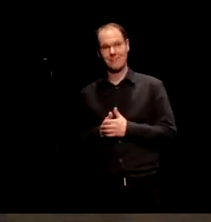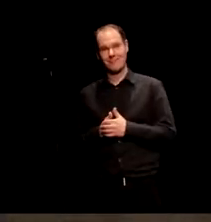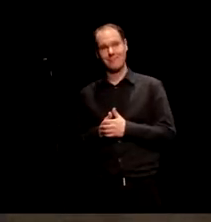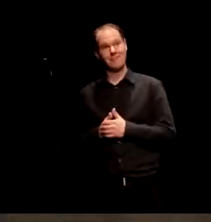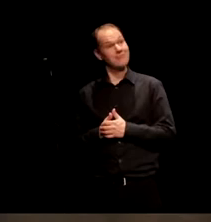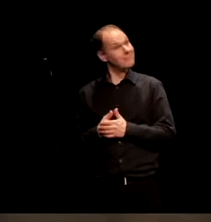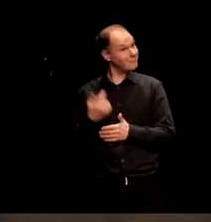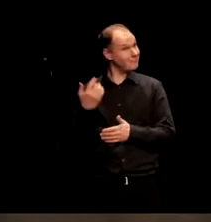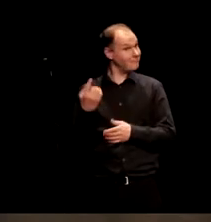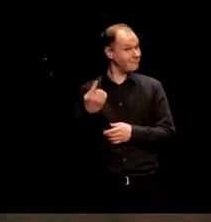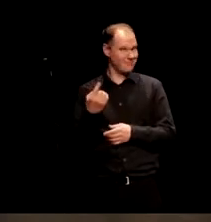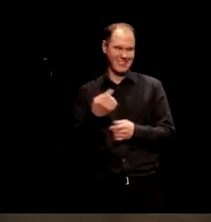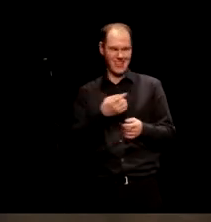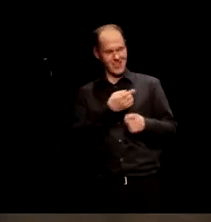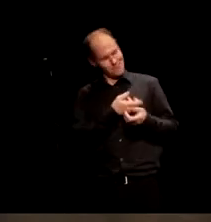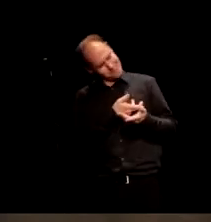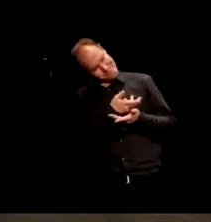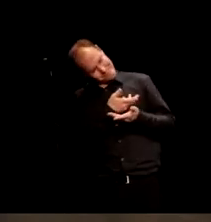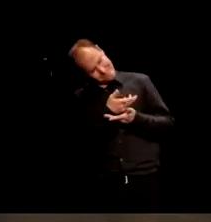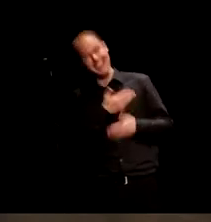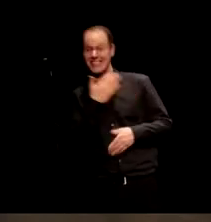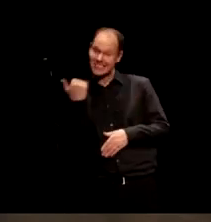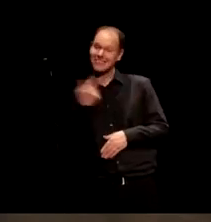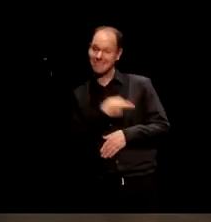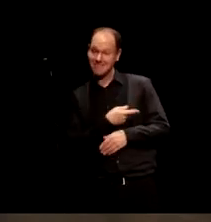It's jolly decent of you to talk to me like this, you know.